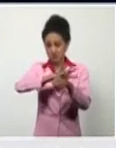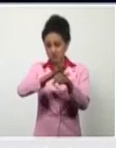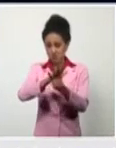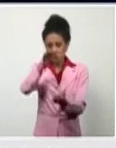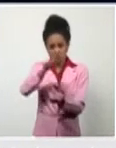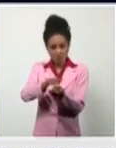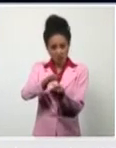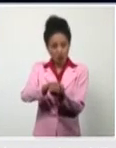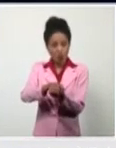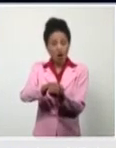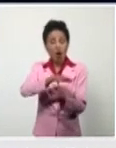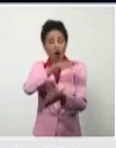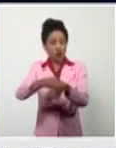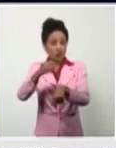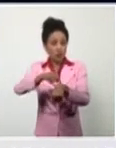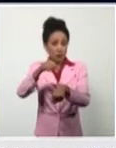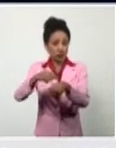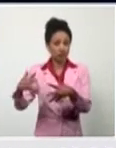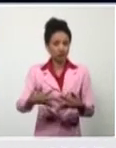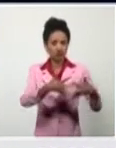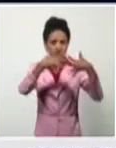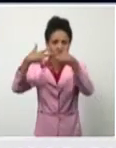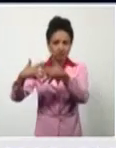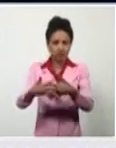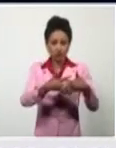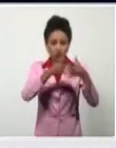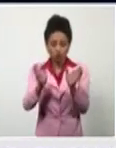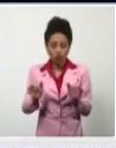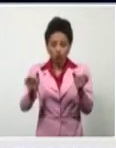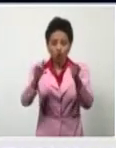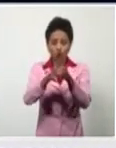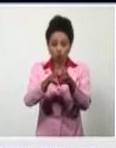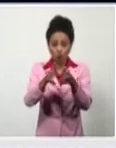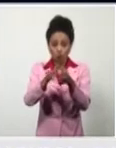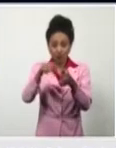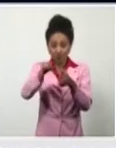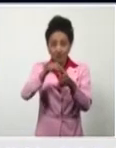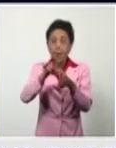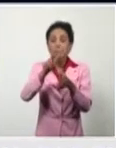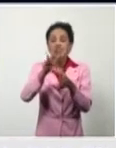1,747,807 cases, is the United States, and of them